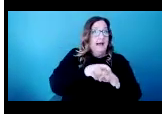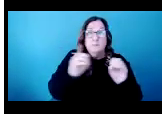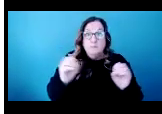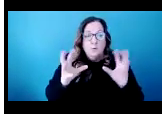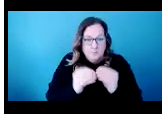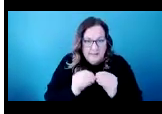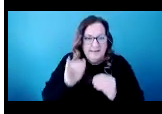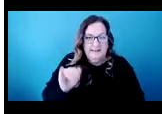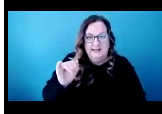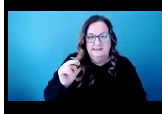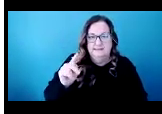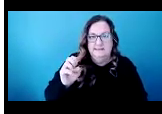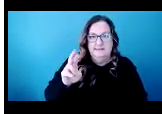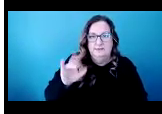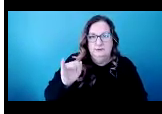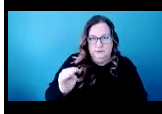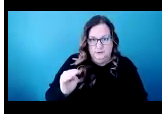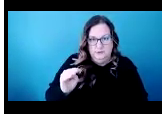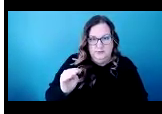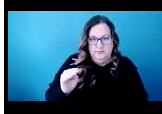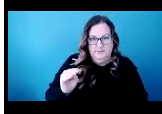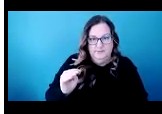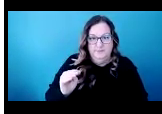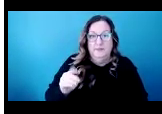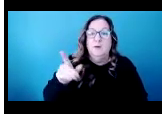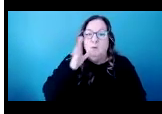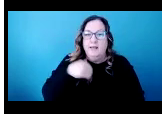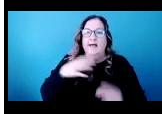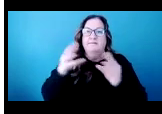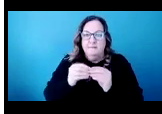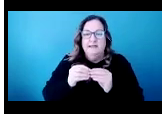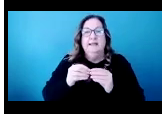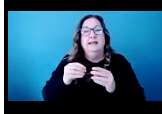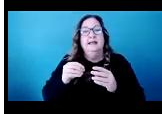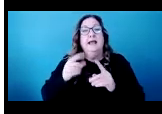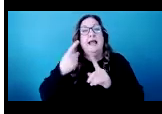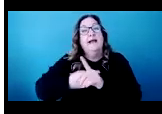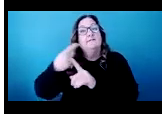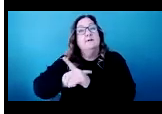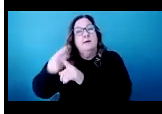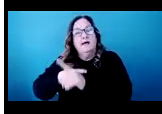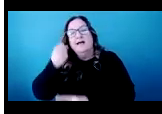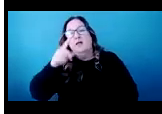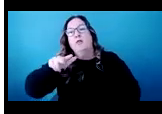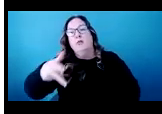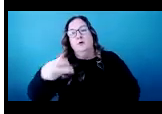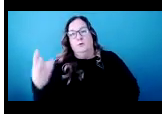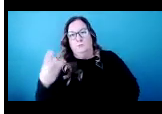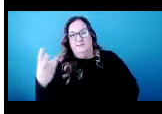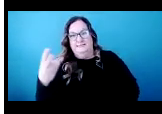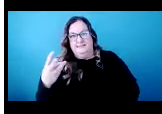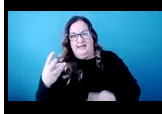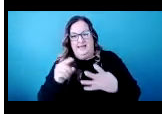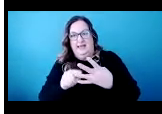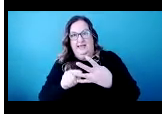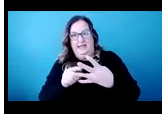held year-round on the third Wednesday of each month. And I put that in there because all of these meetings are always, always, always open